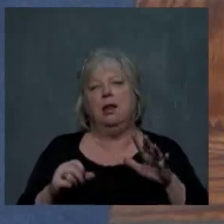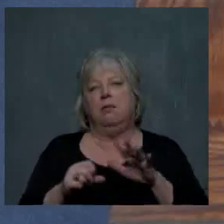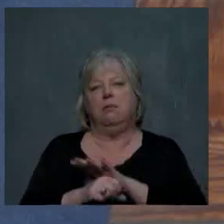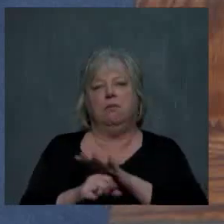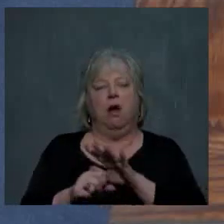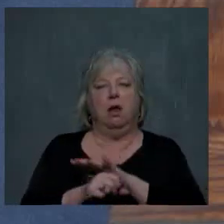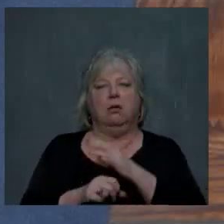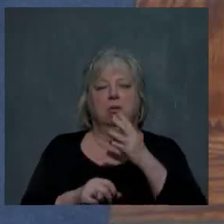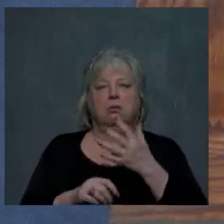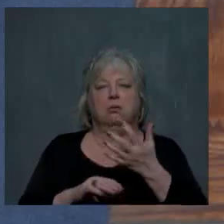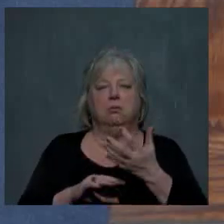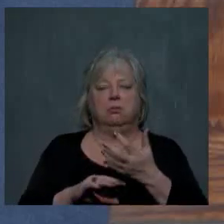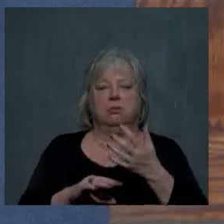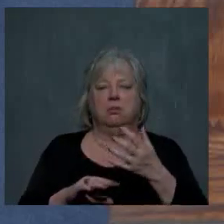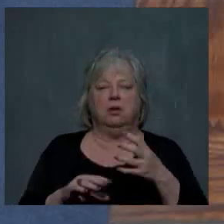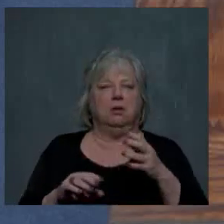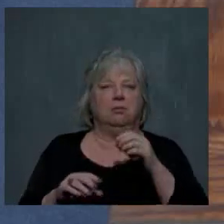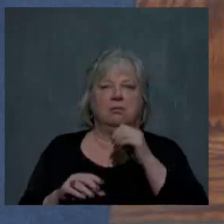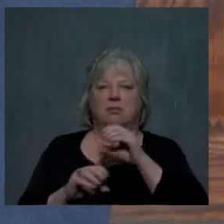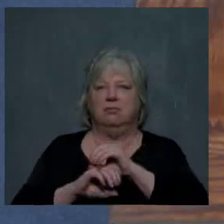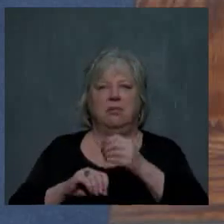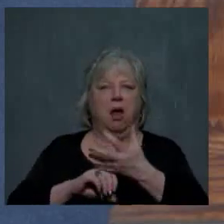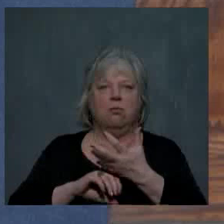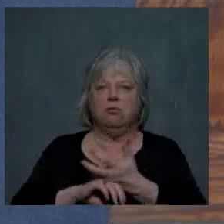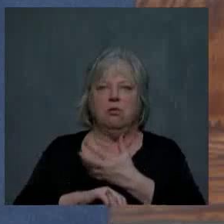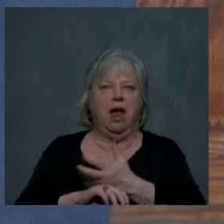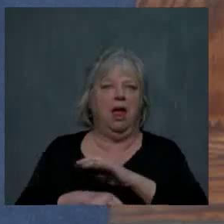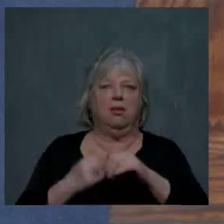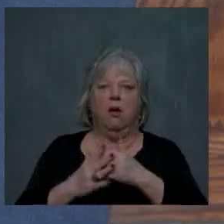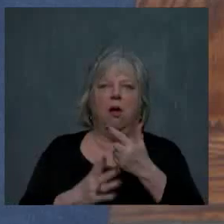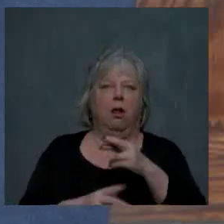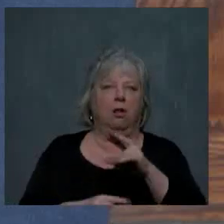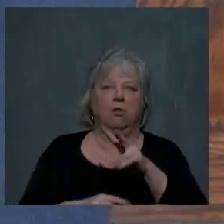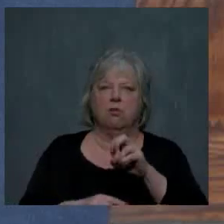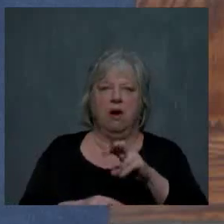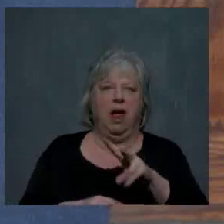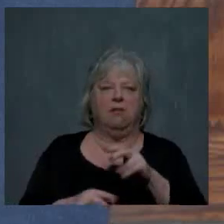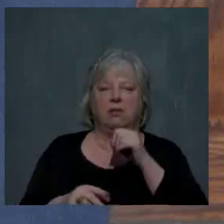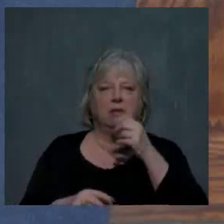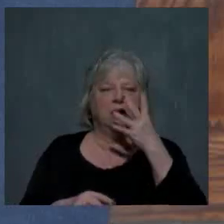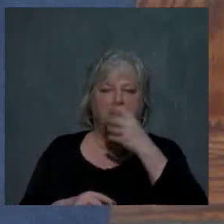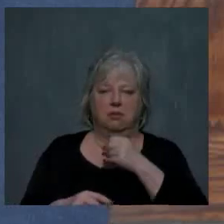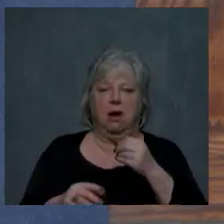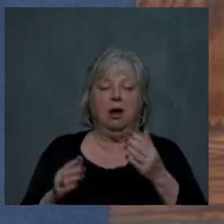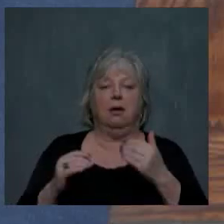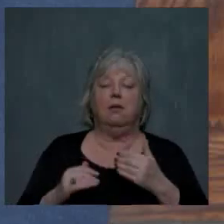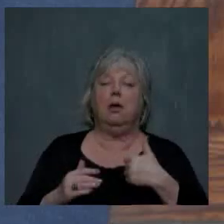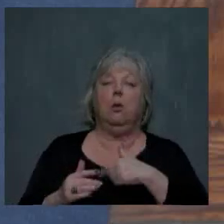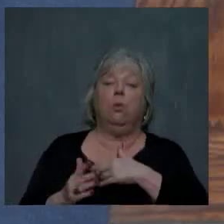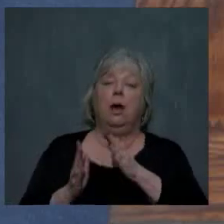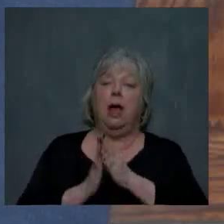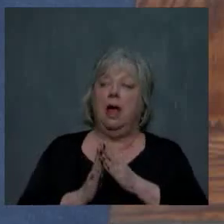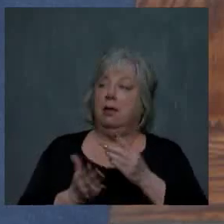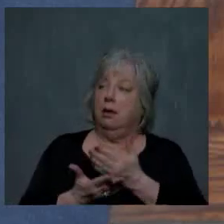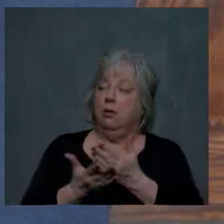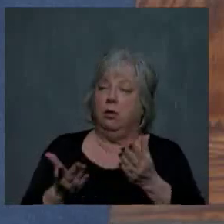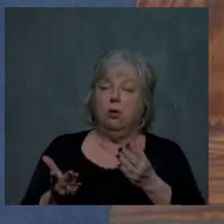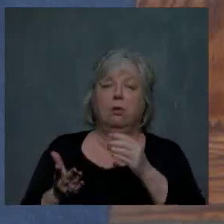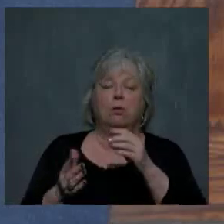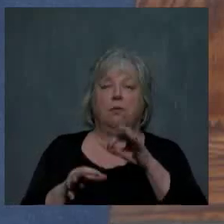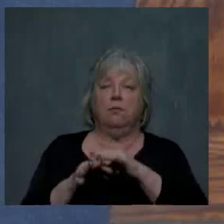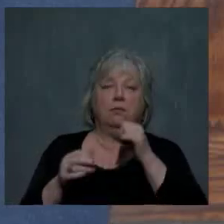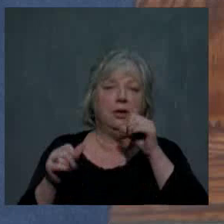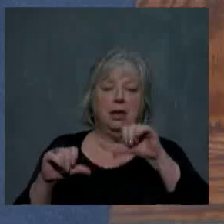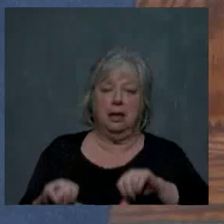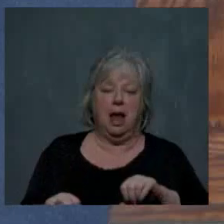unattractive. We respectfully request your recommendation of denial for this application and request the applicant remove the food truck